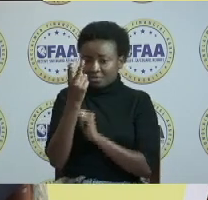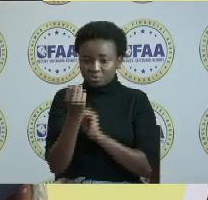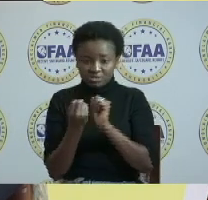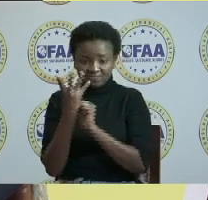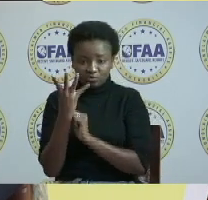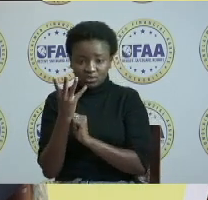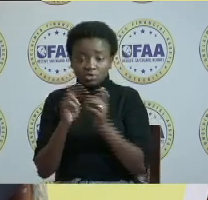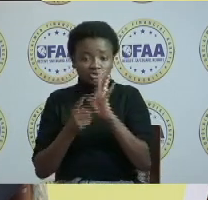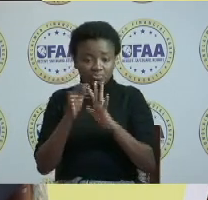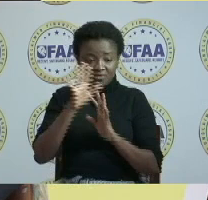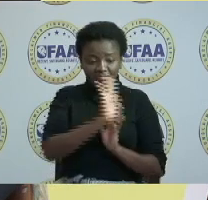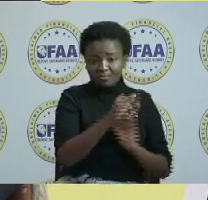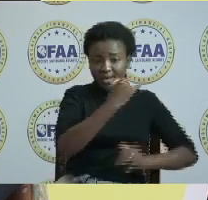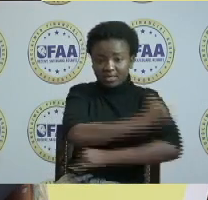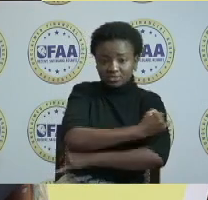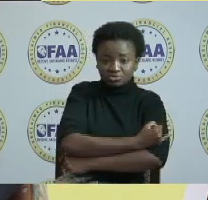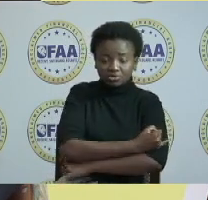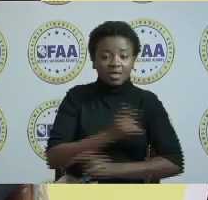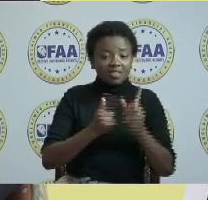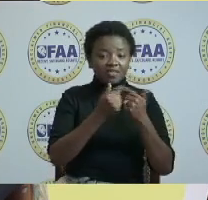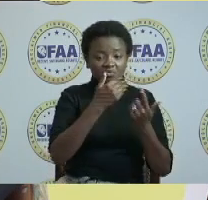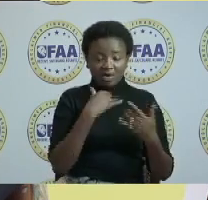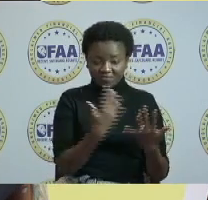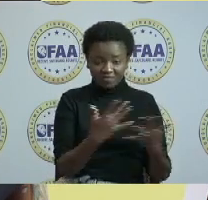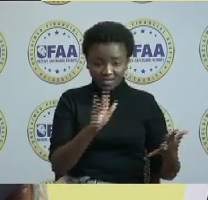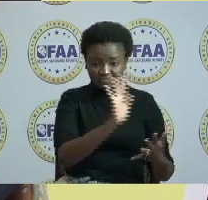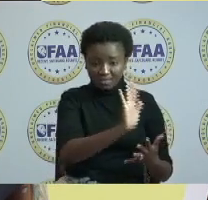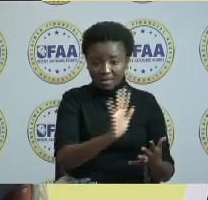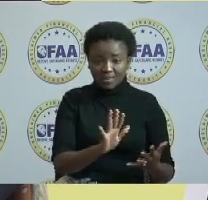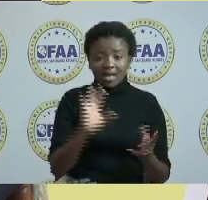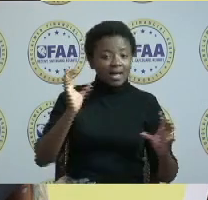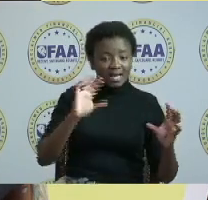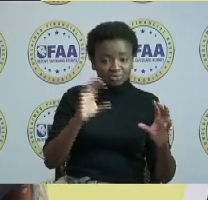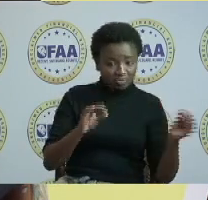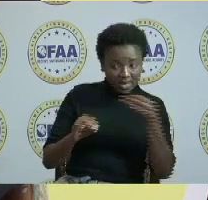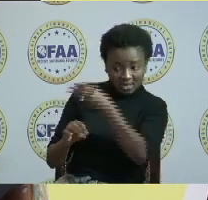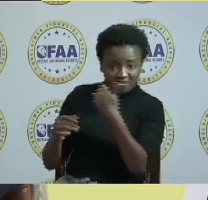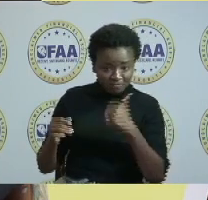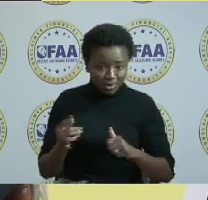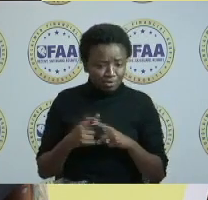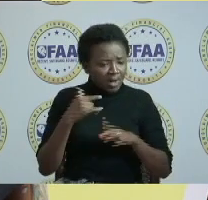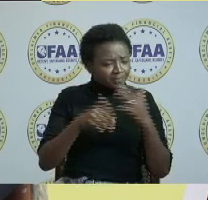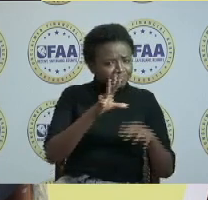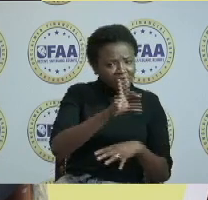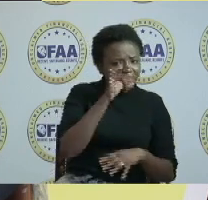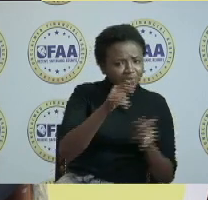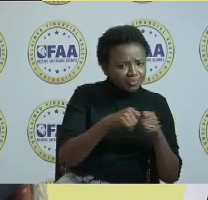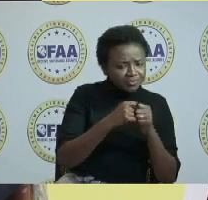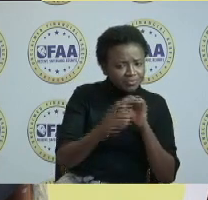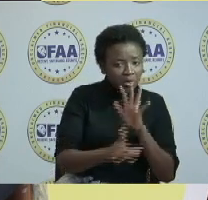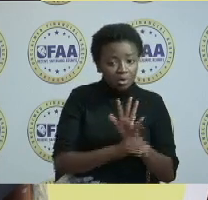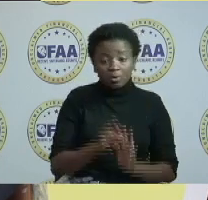institution and you have unclaimed assets that you've not remitted, and then you are found to have breached the law, you can imagine